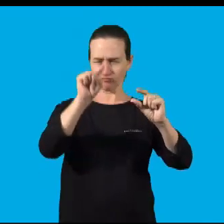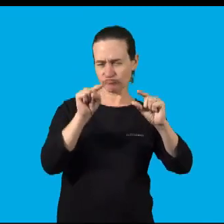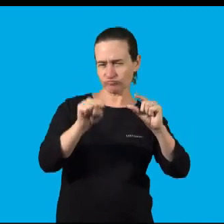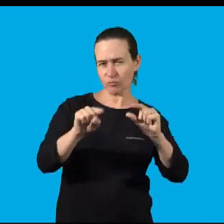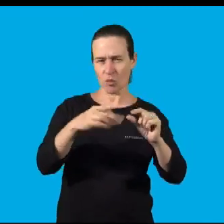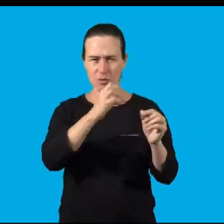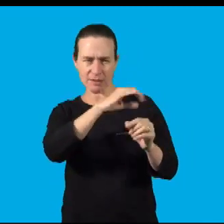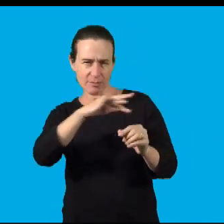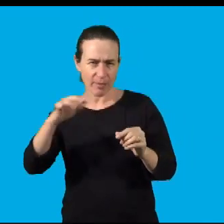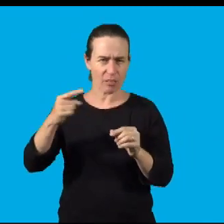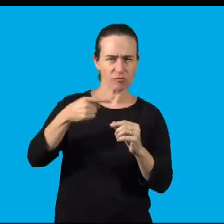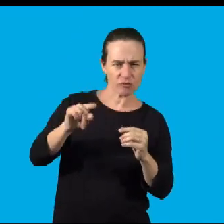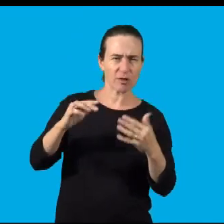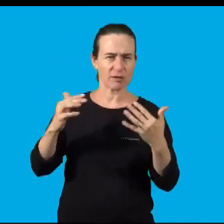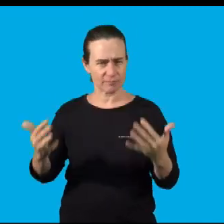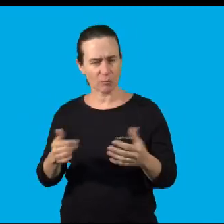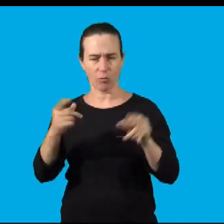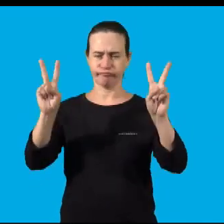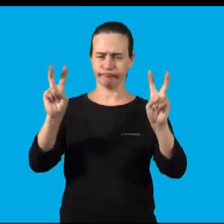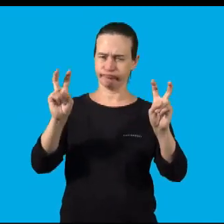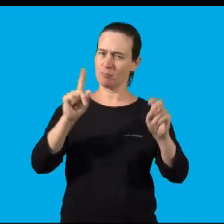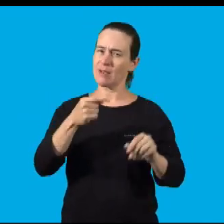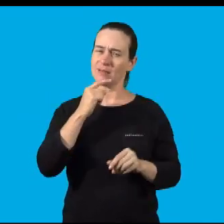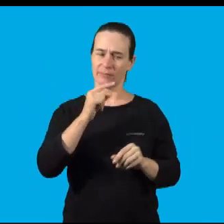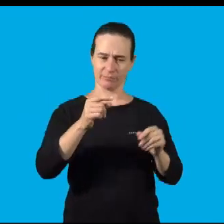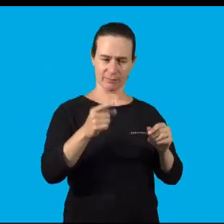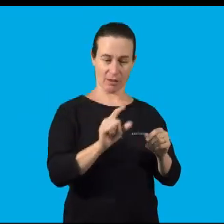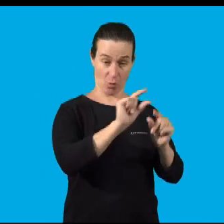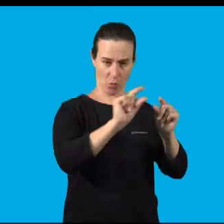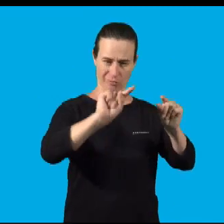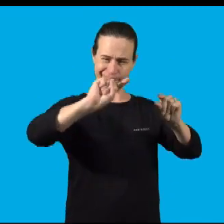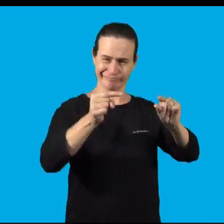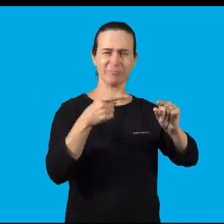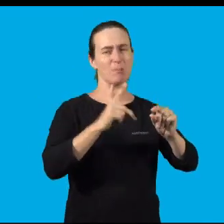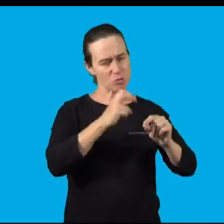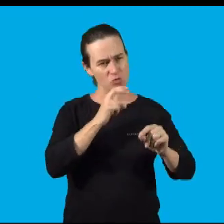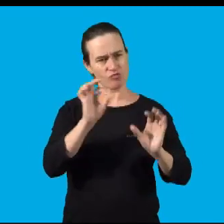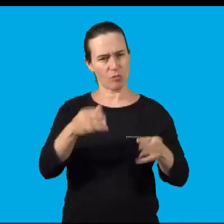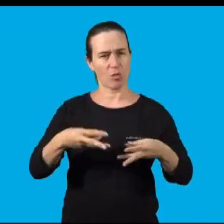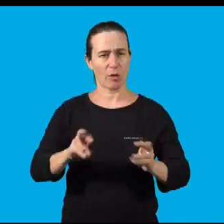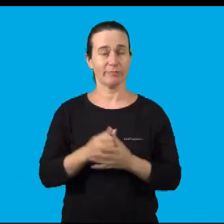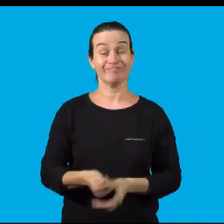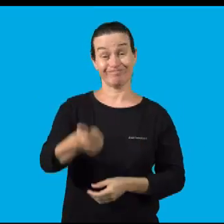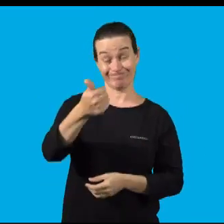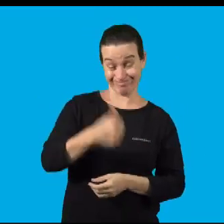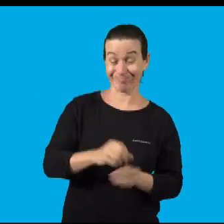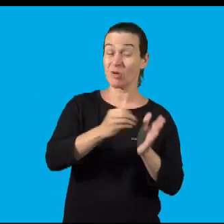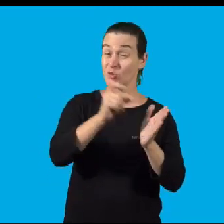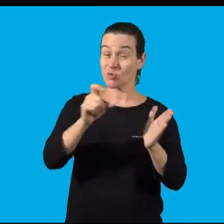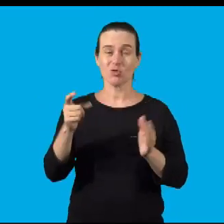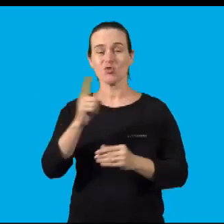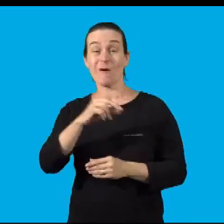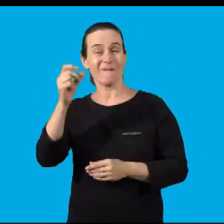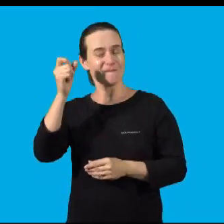the incorrect punctuation, and not using the apostrophe correctly. In some cases, basic plot details were not known